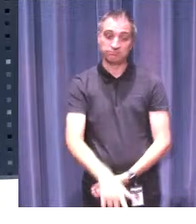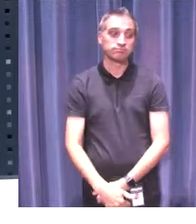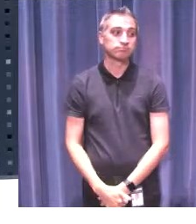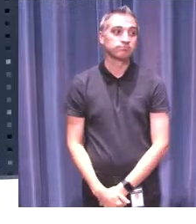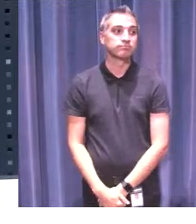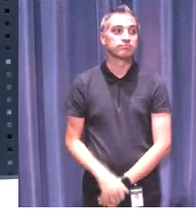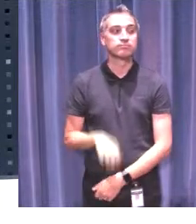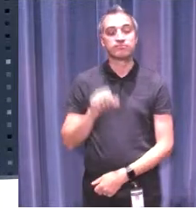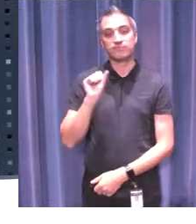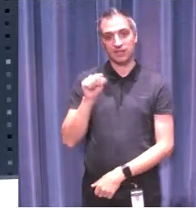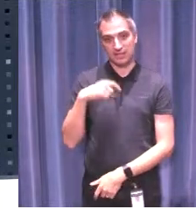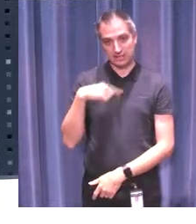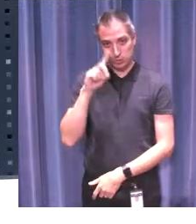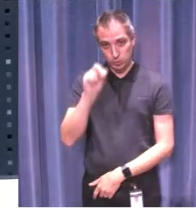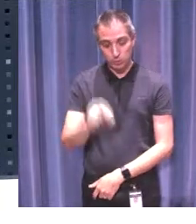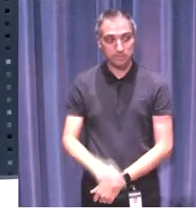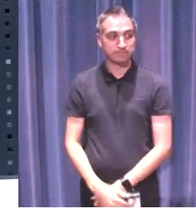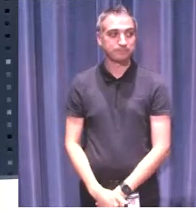Yes, I do.